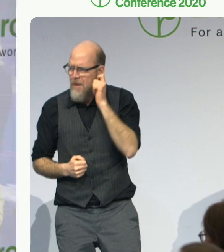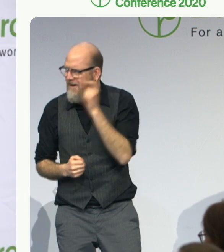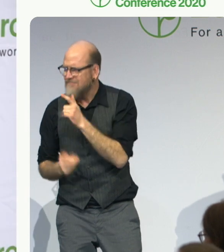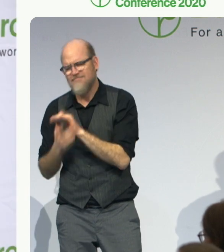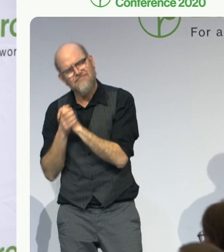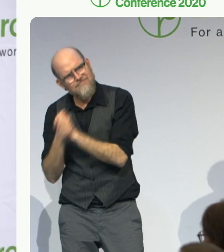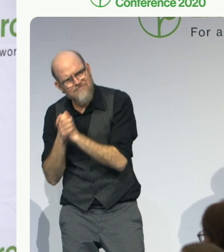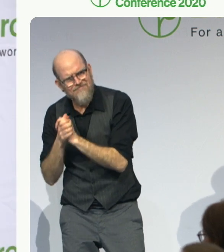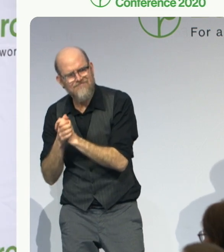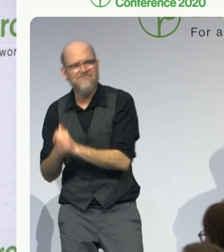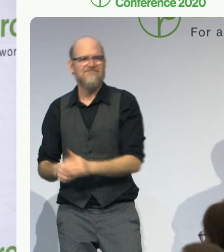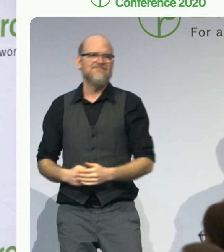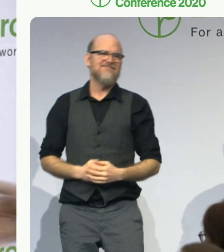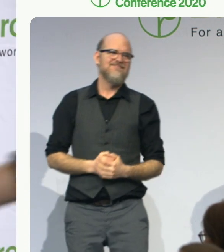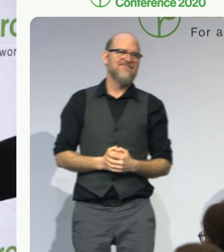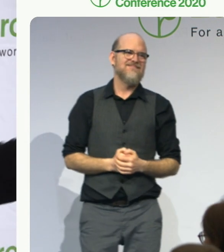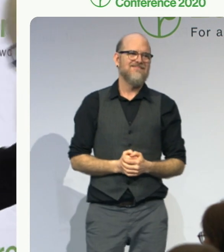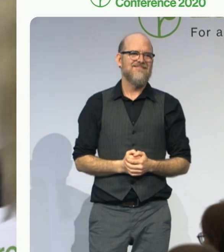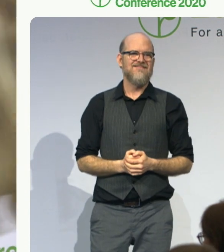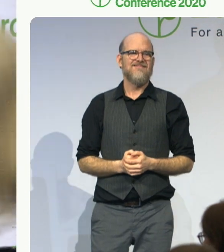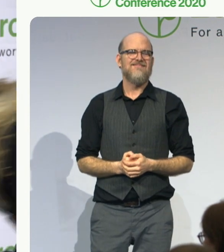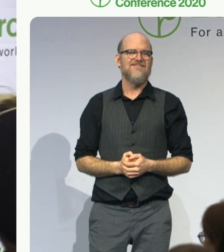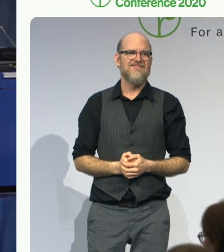you. Thank you. She's a champion.